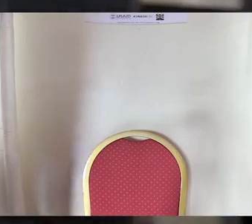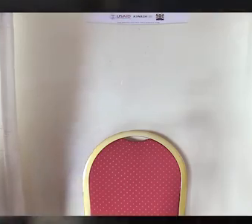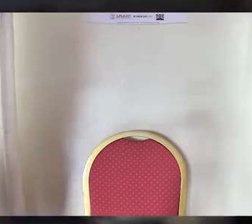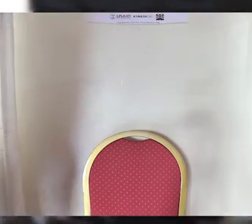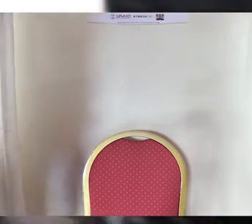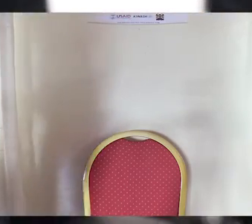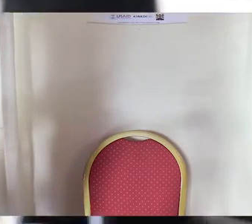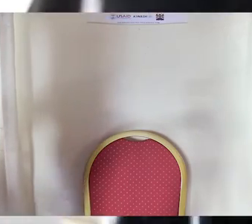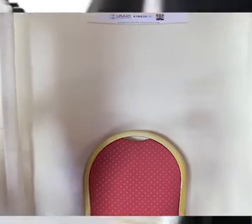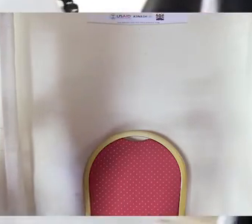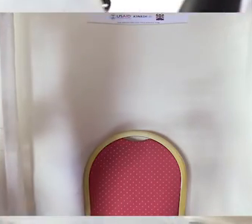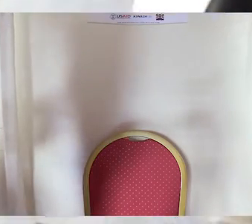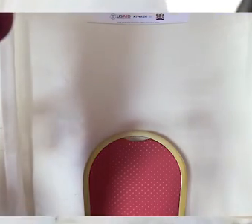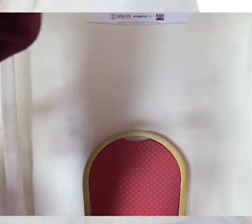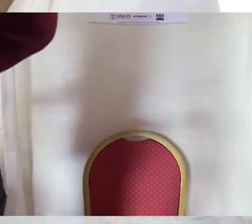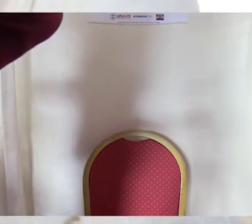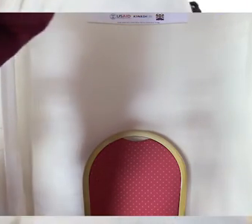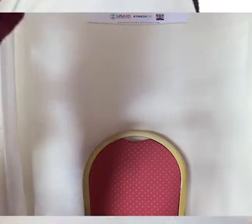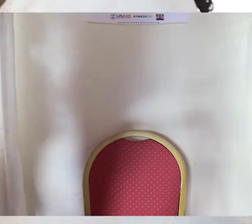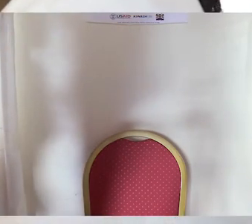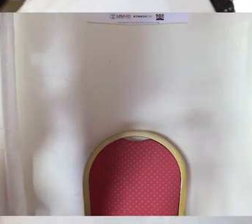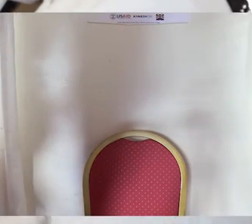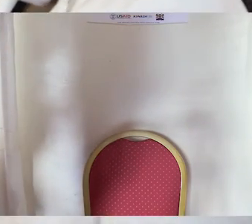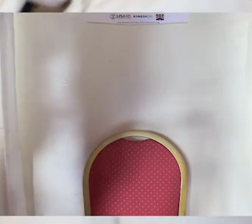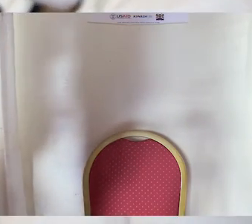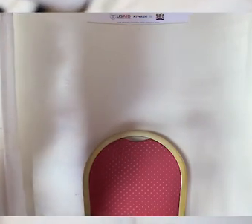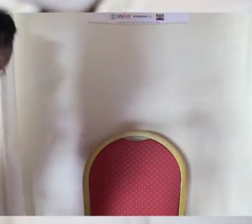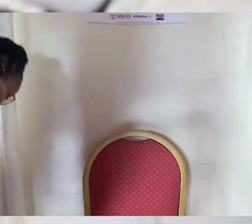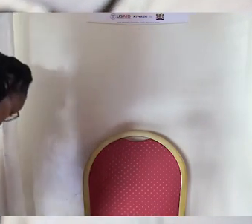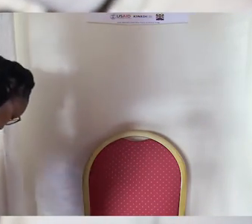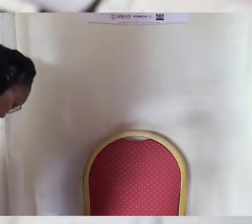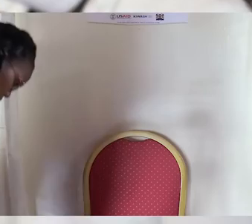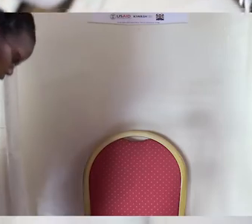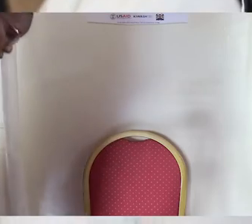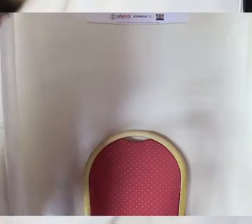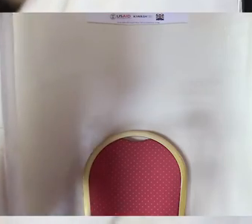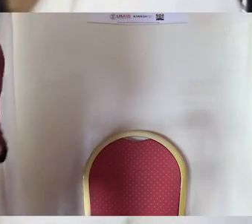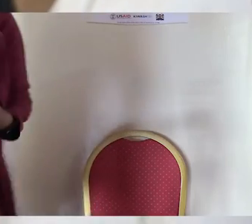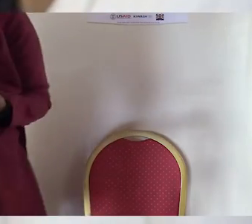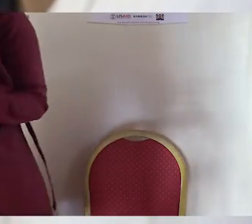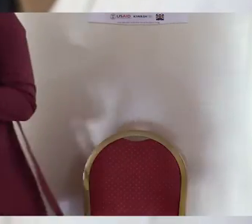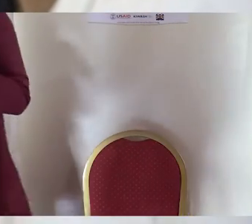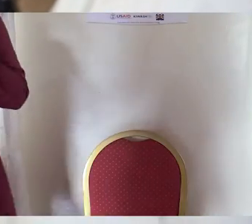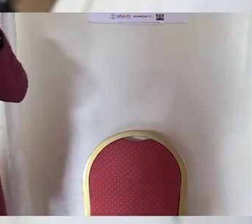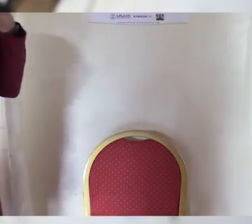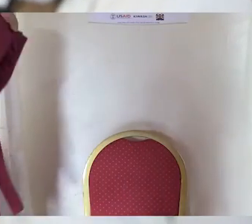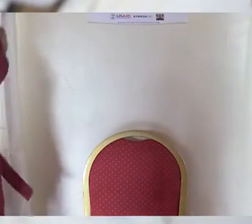Okay, thank you. There were questions and concerns that were asked about IBC. One was the